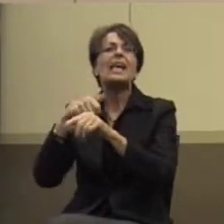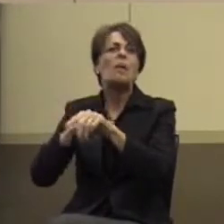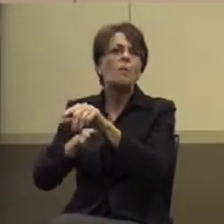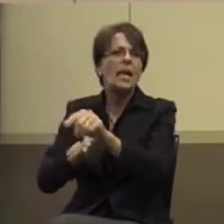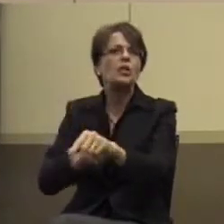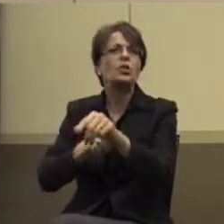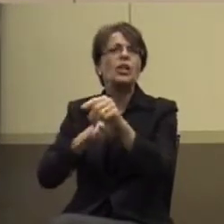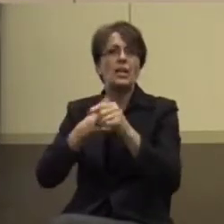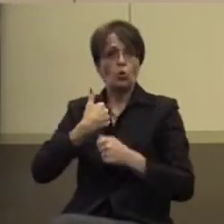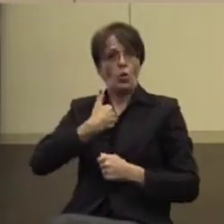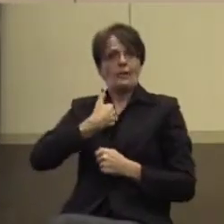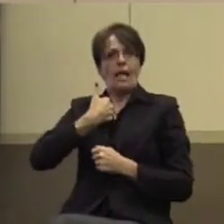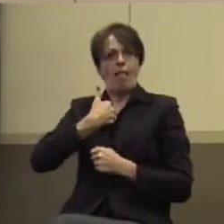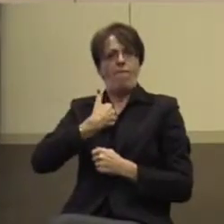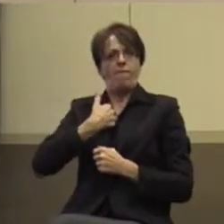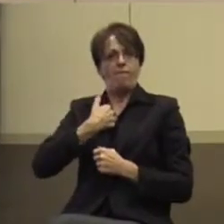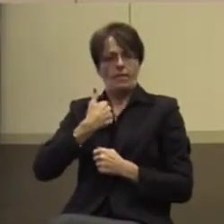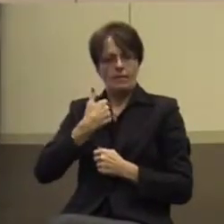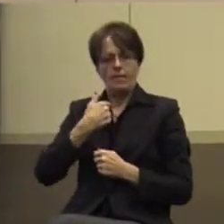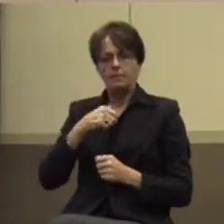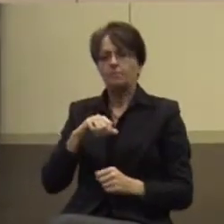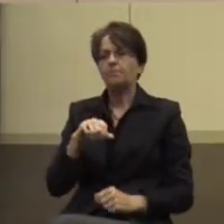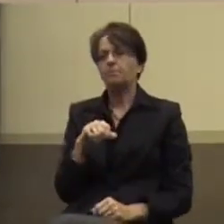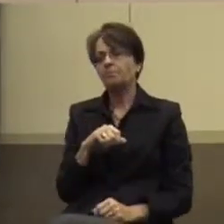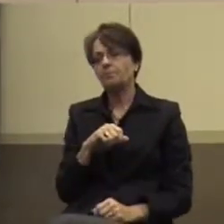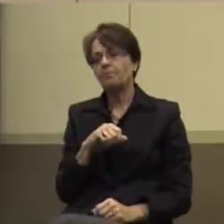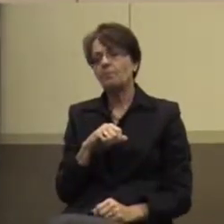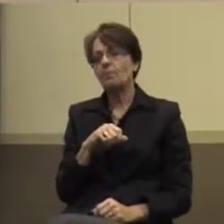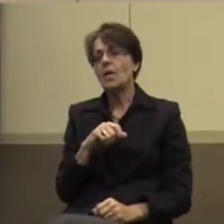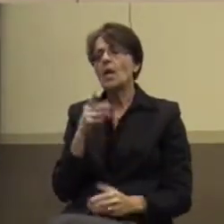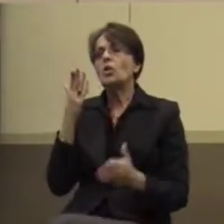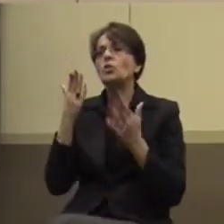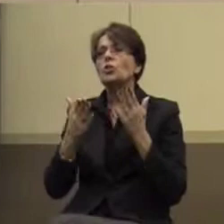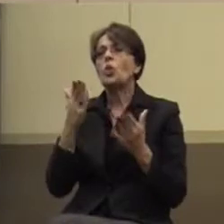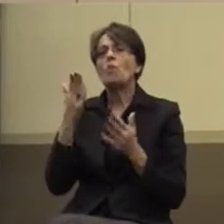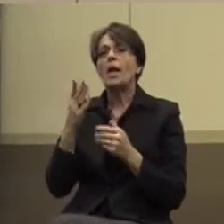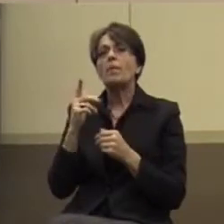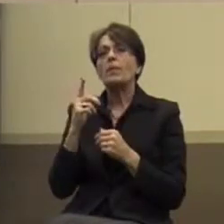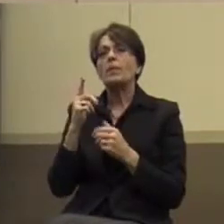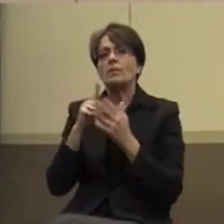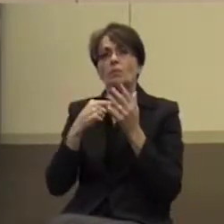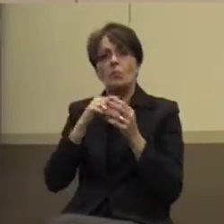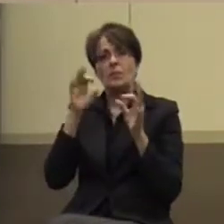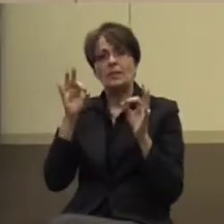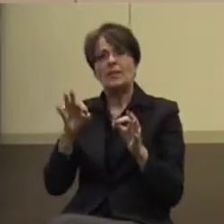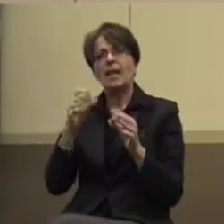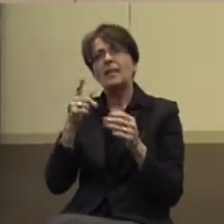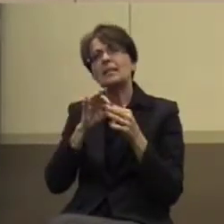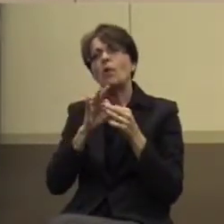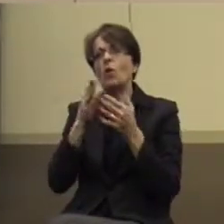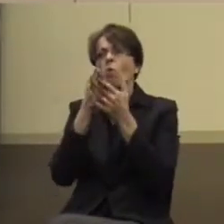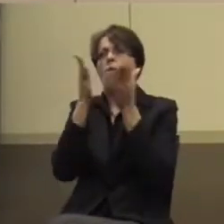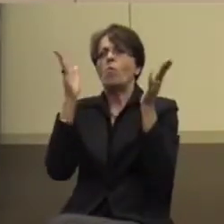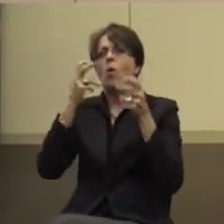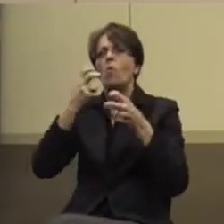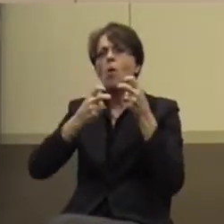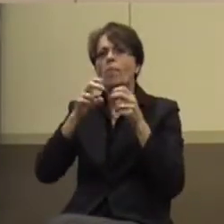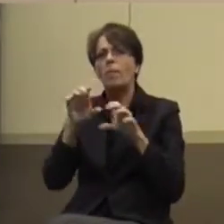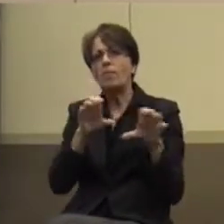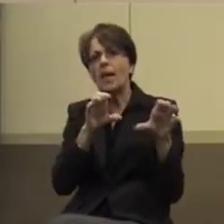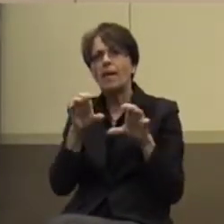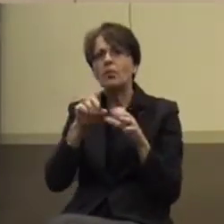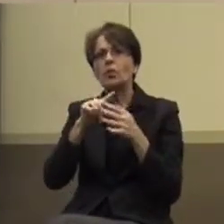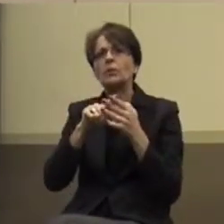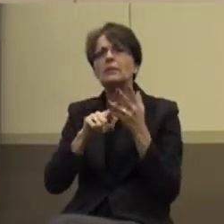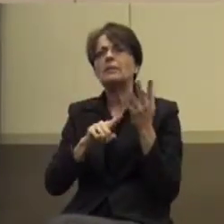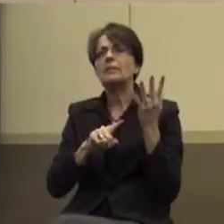pinching and towards self. So maybe then for what we decide here as far as like overall problem